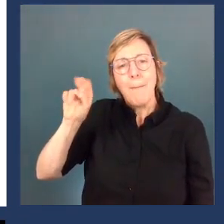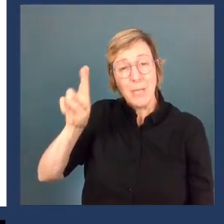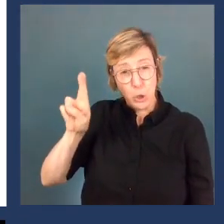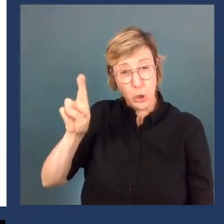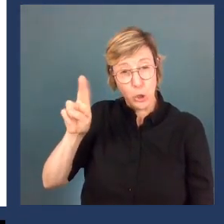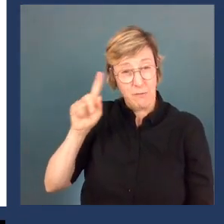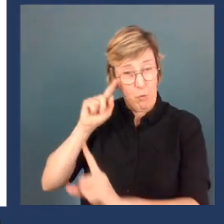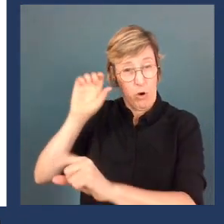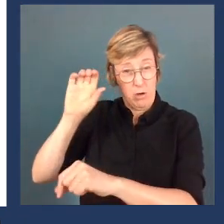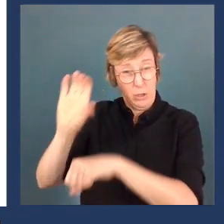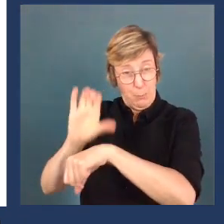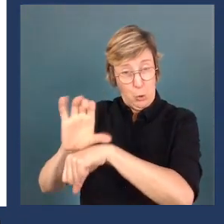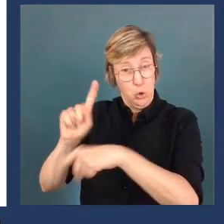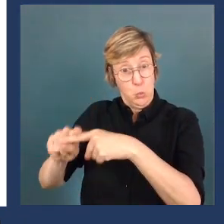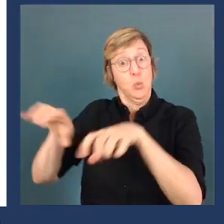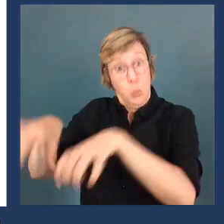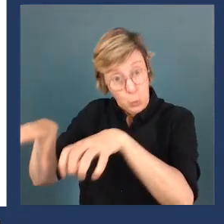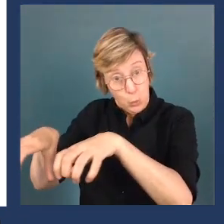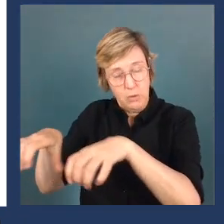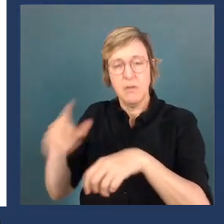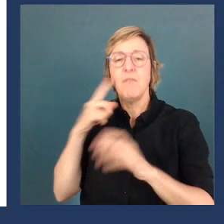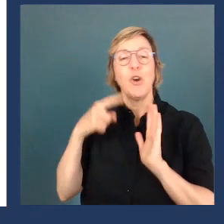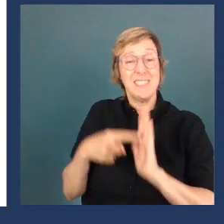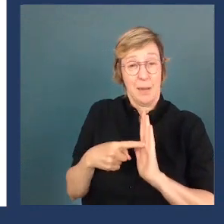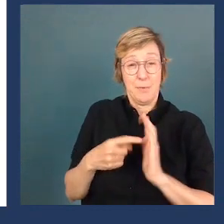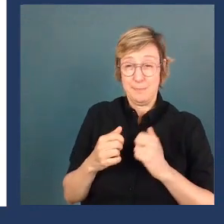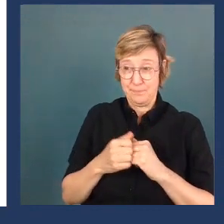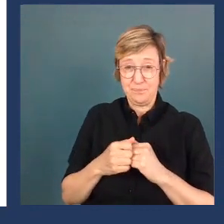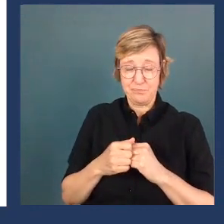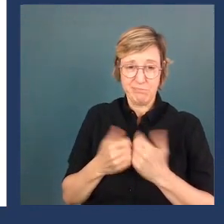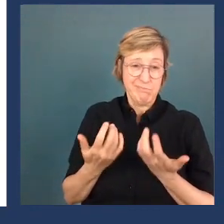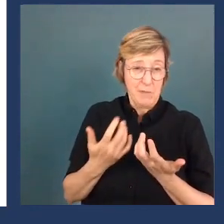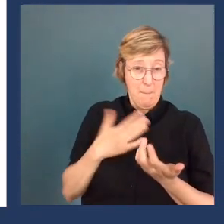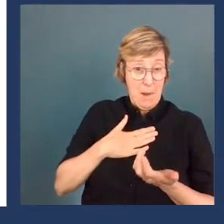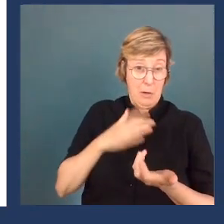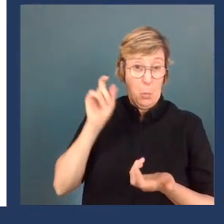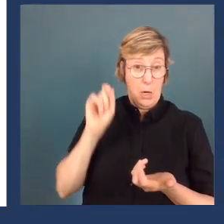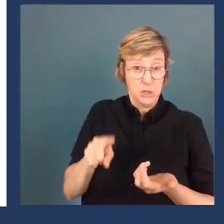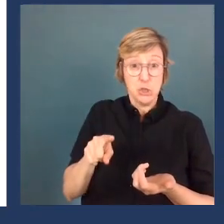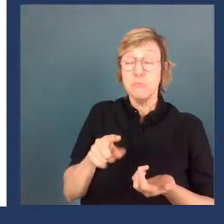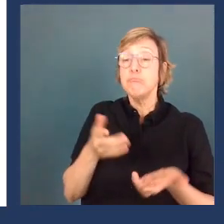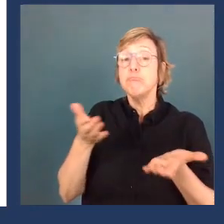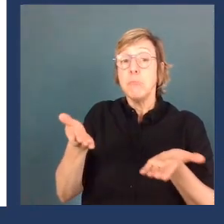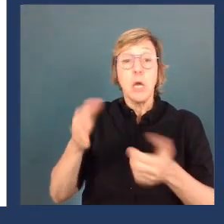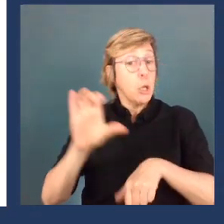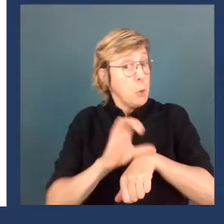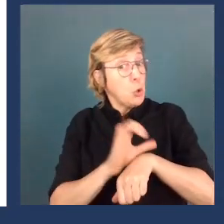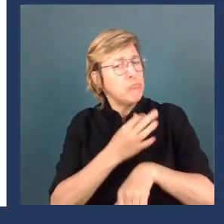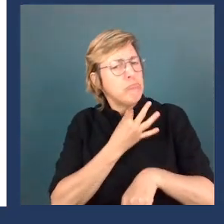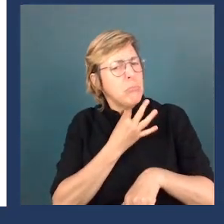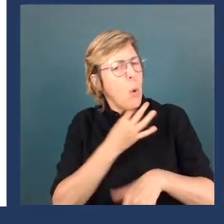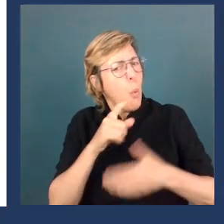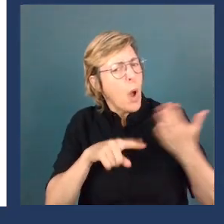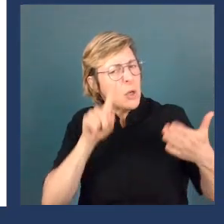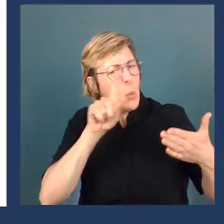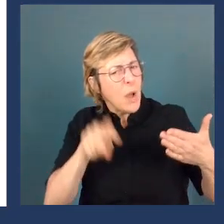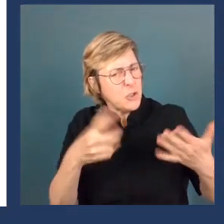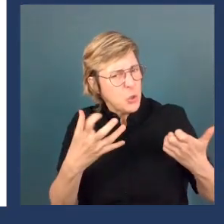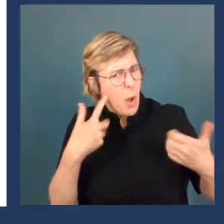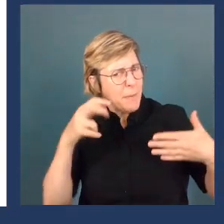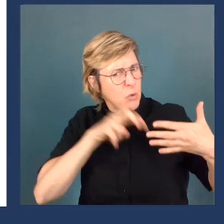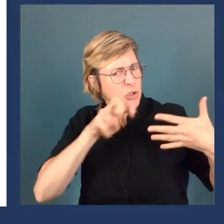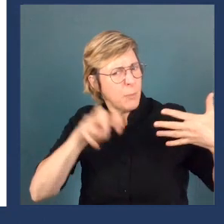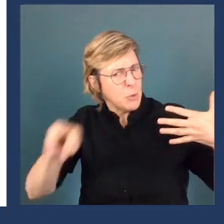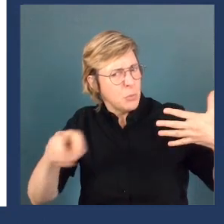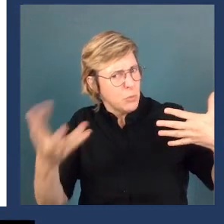action. So, for example, let's go back to our going to a particular question example. The computer wants to know, okay, well, what question do you want me to go to and